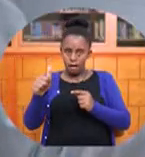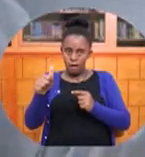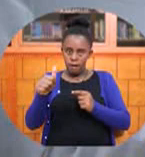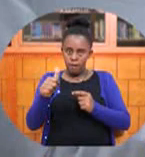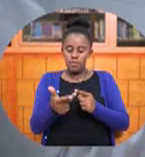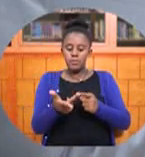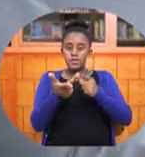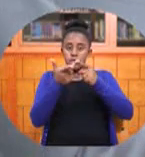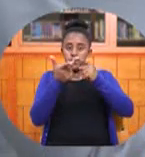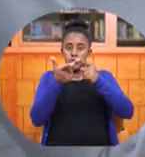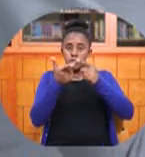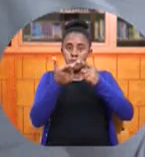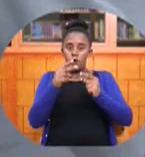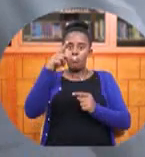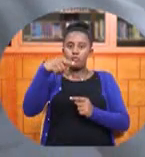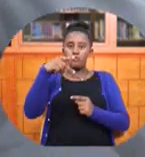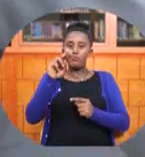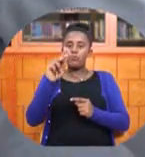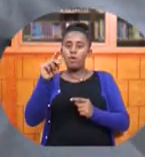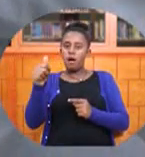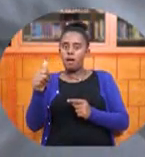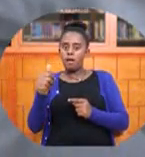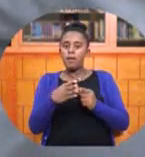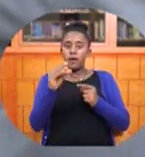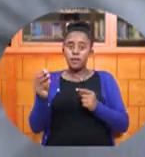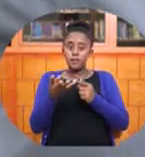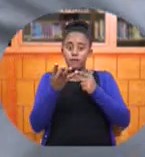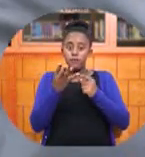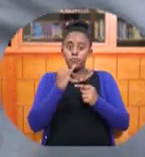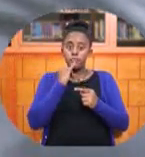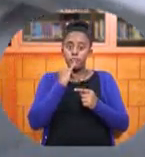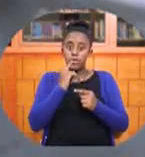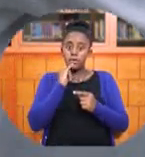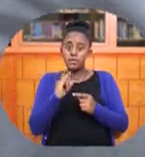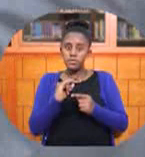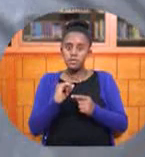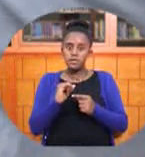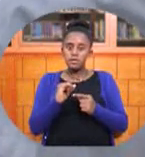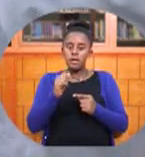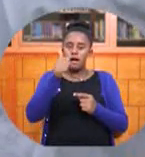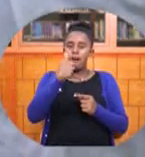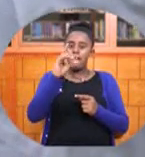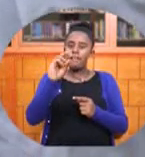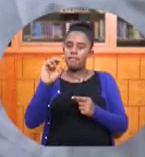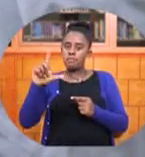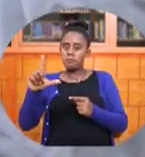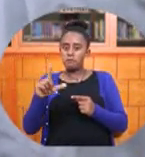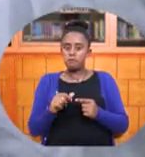larva. The third one is pupa. And the fourth one is